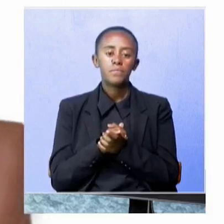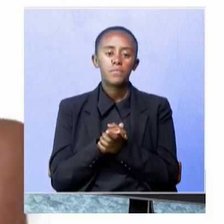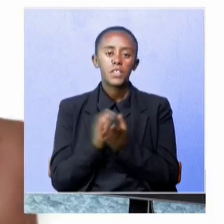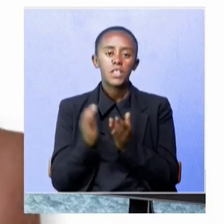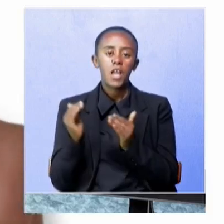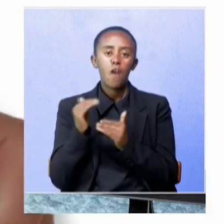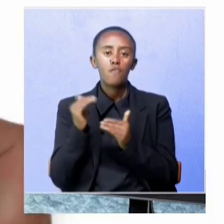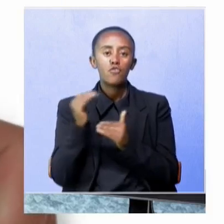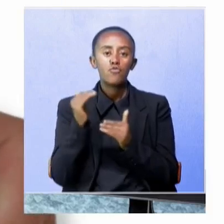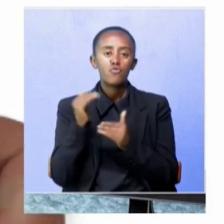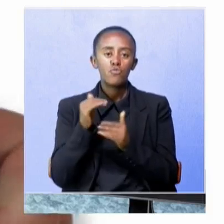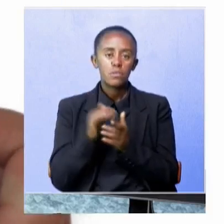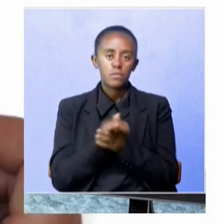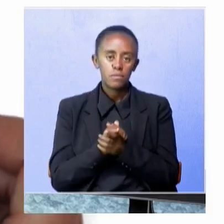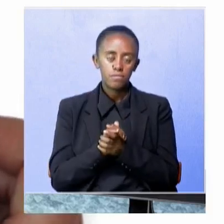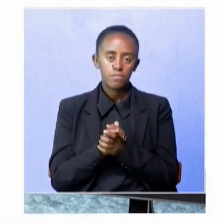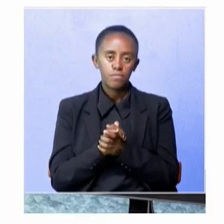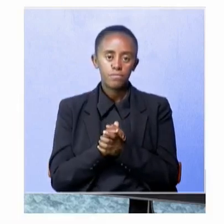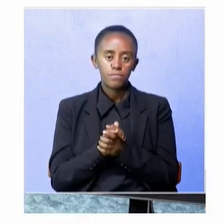afternoon.